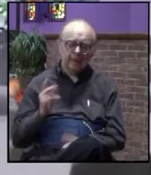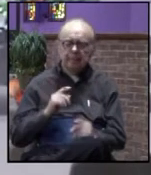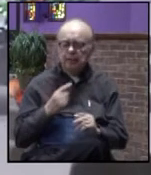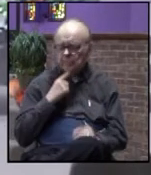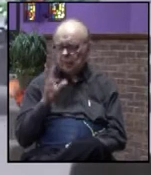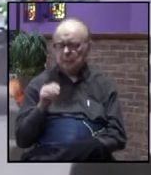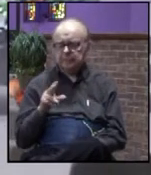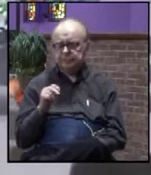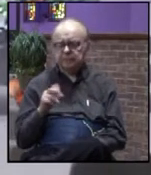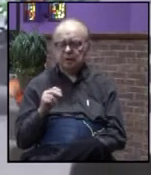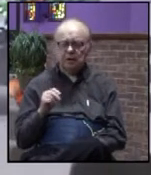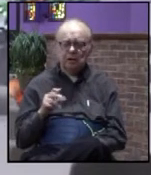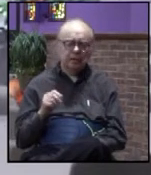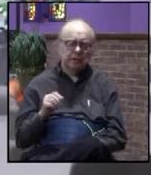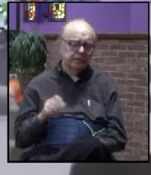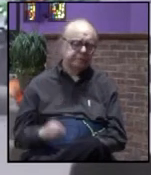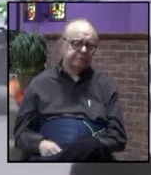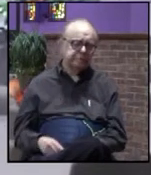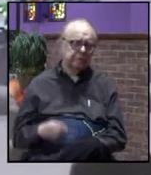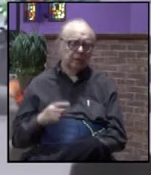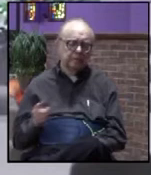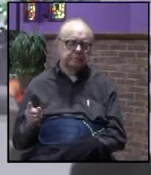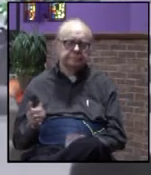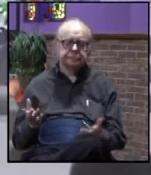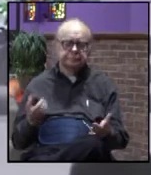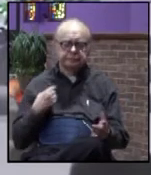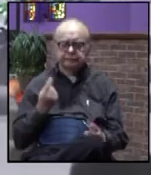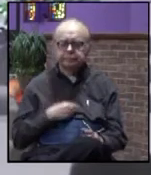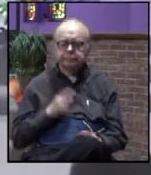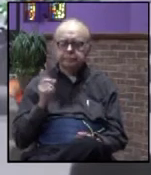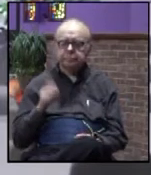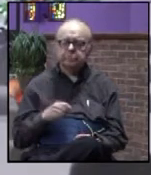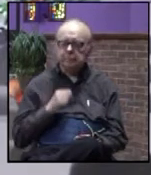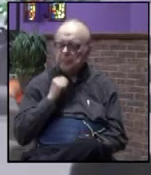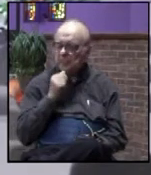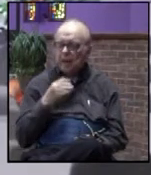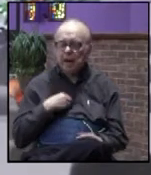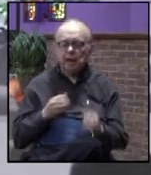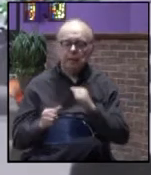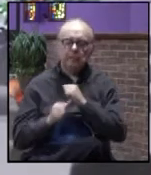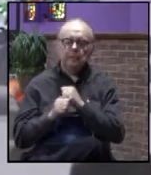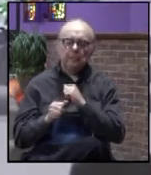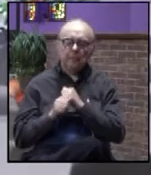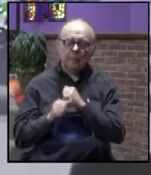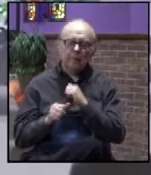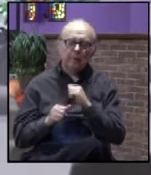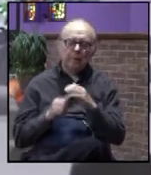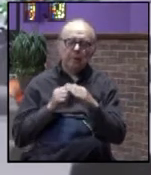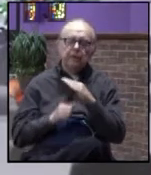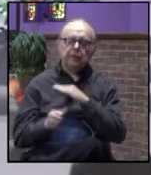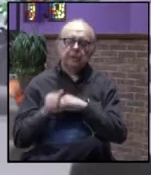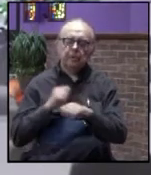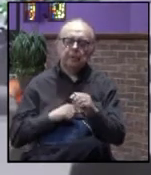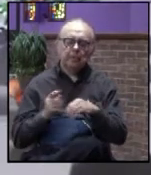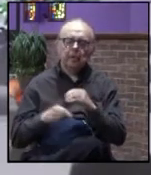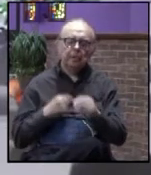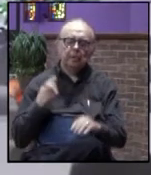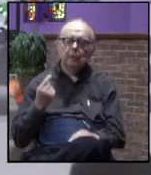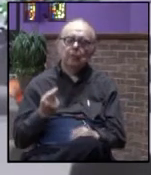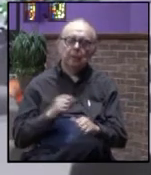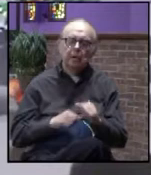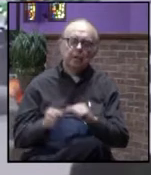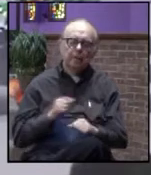well, no. That we shouldn't have secrets among each other. Let me say this to